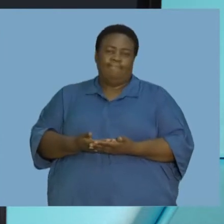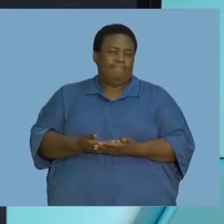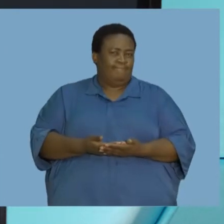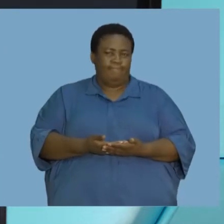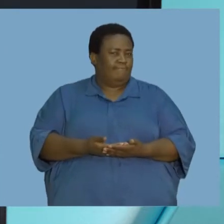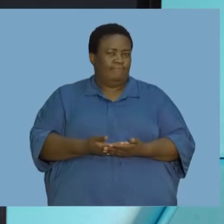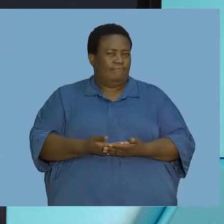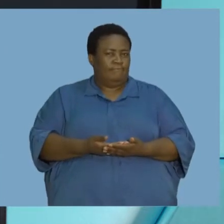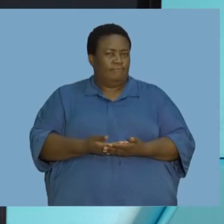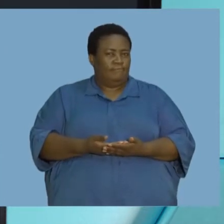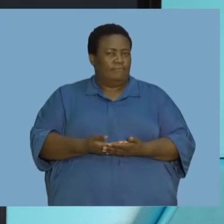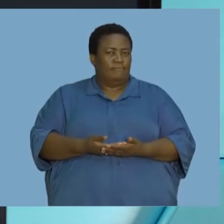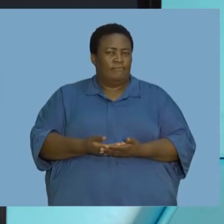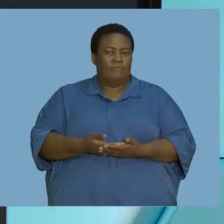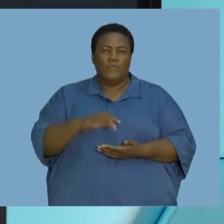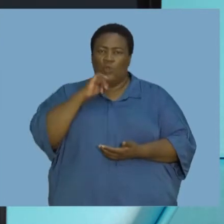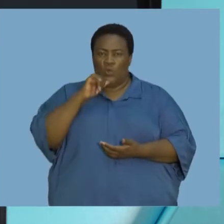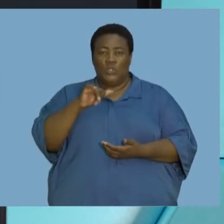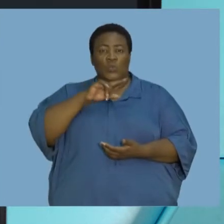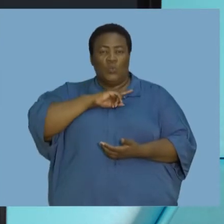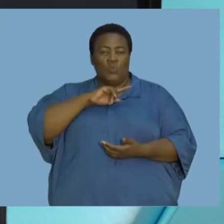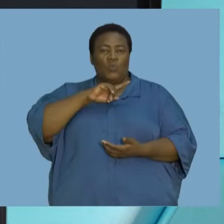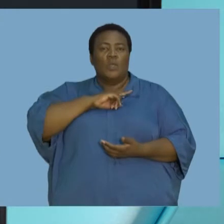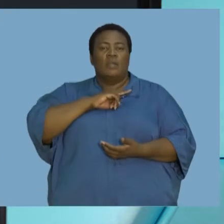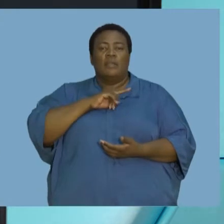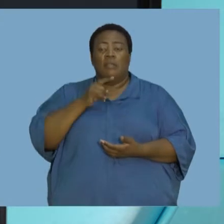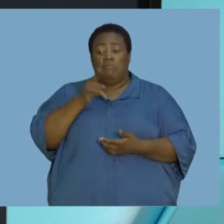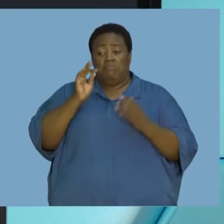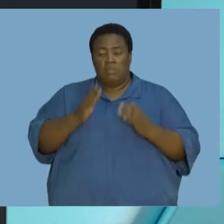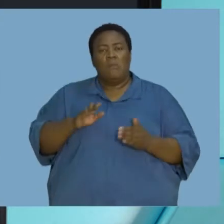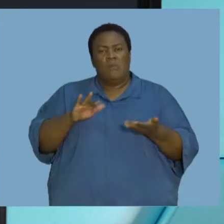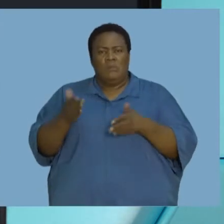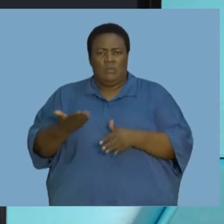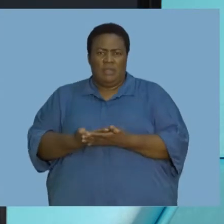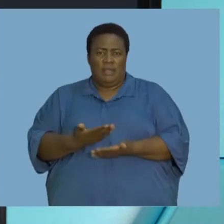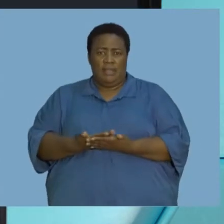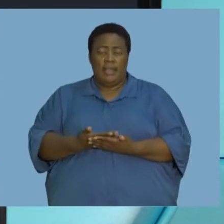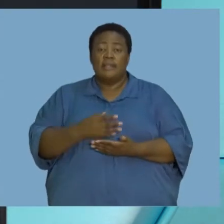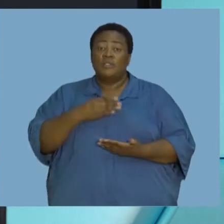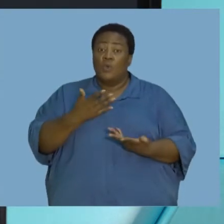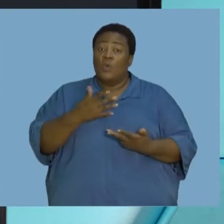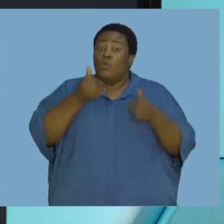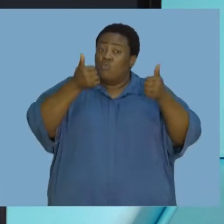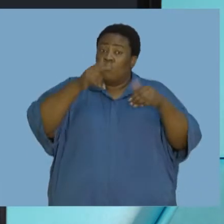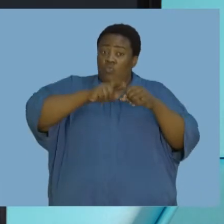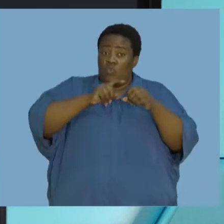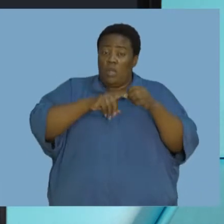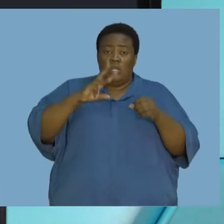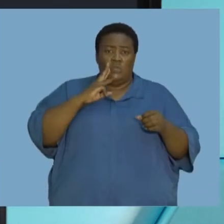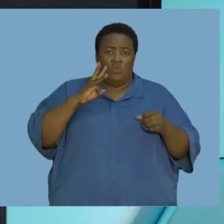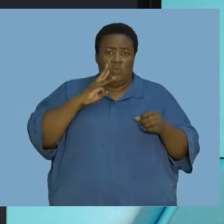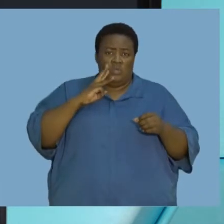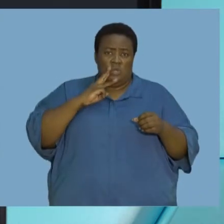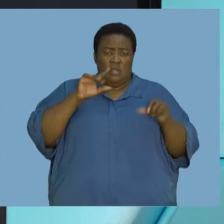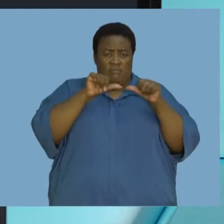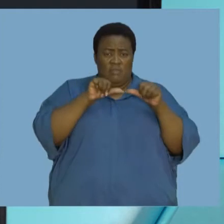not, those life forms would not exist. So think about that. So good quality water is actually measured by